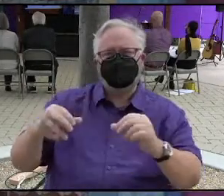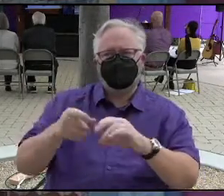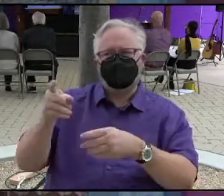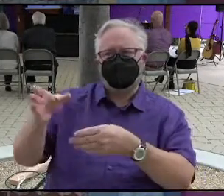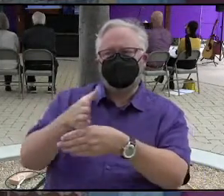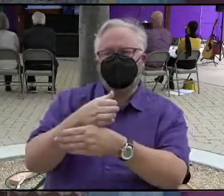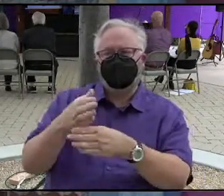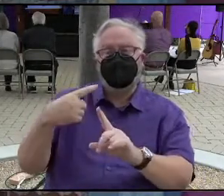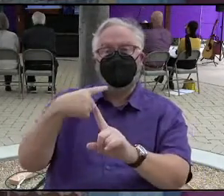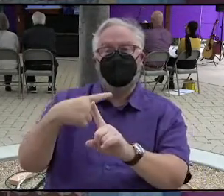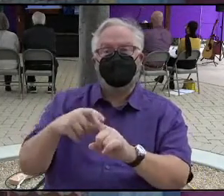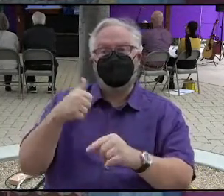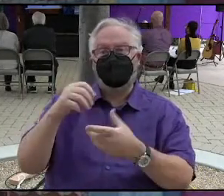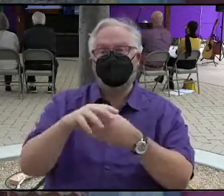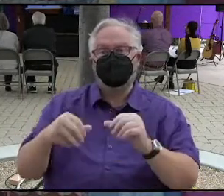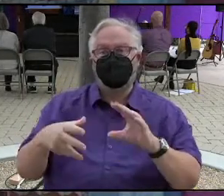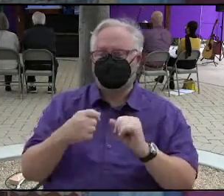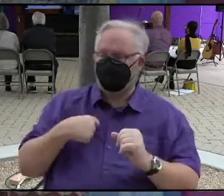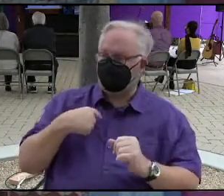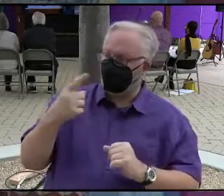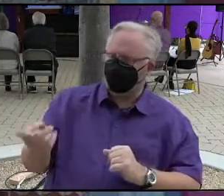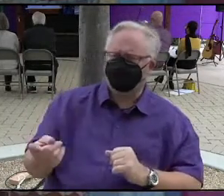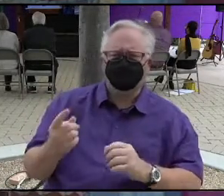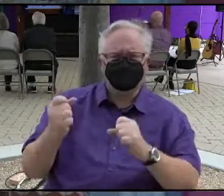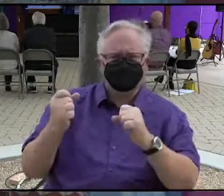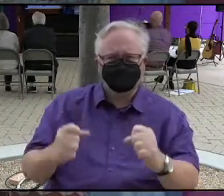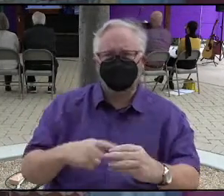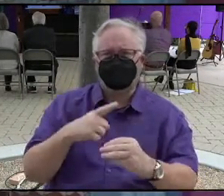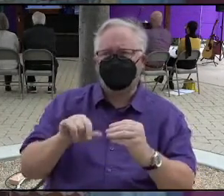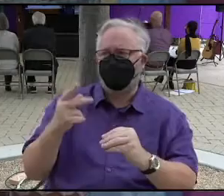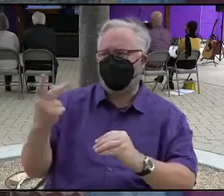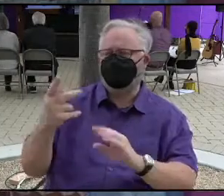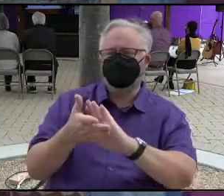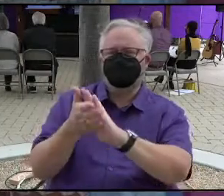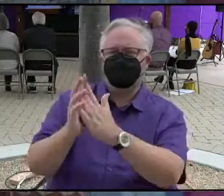ones I told him, had a lot to do with that."